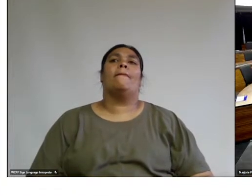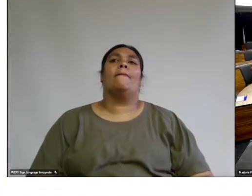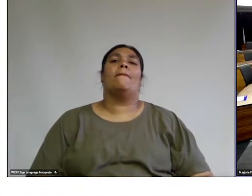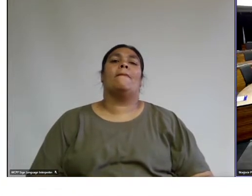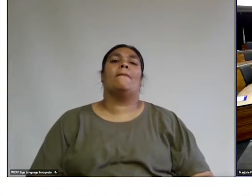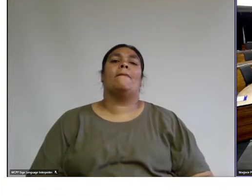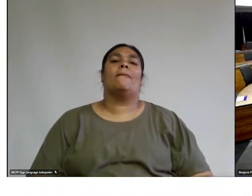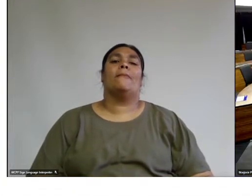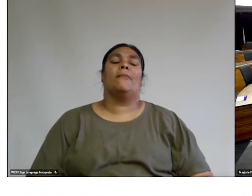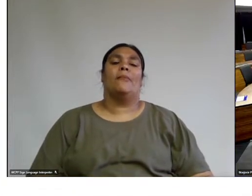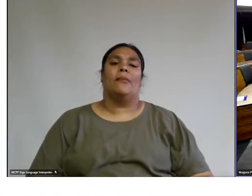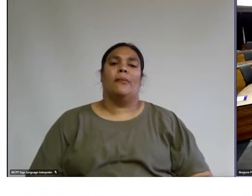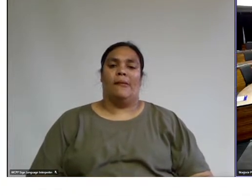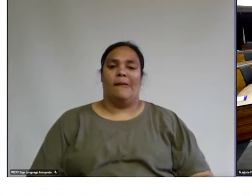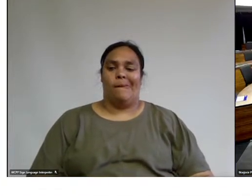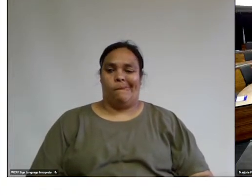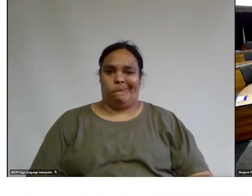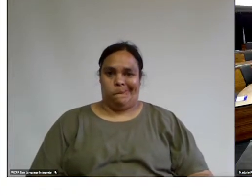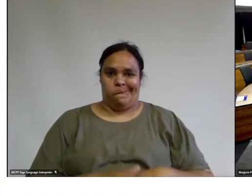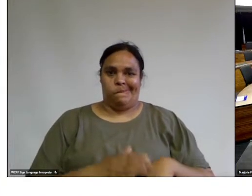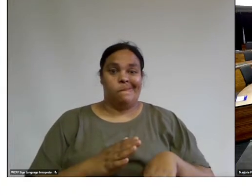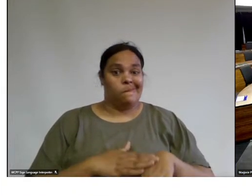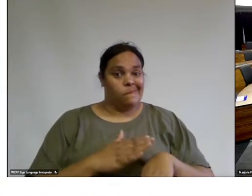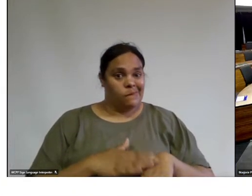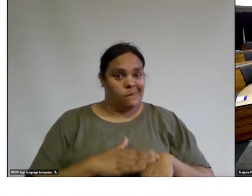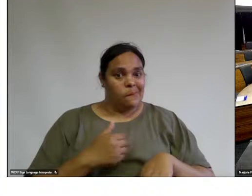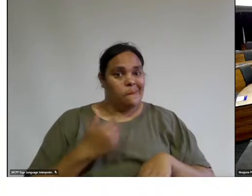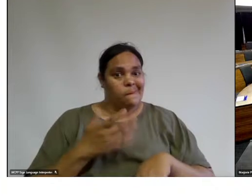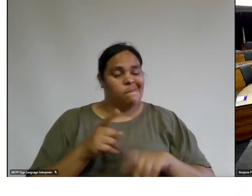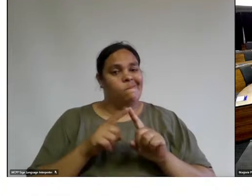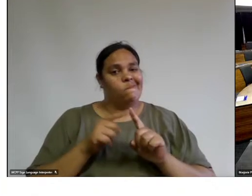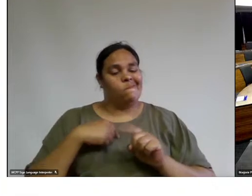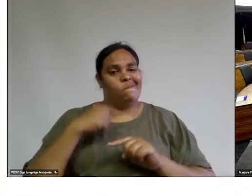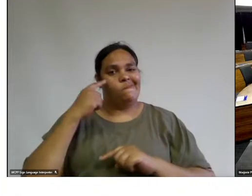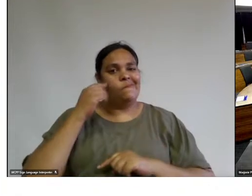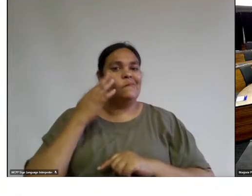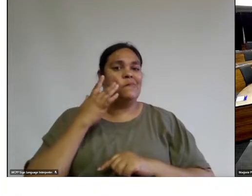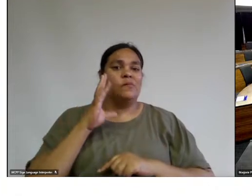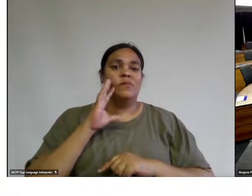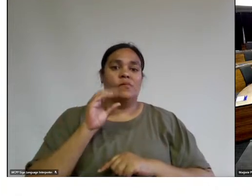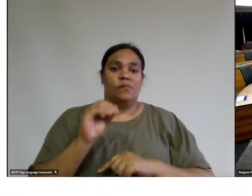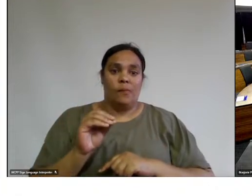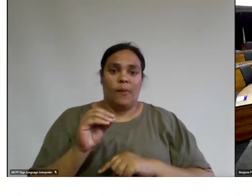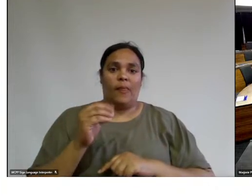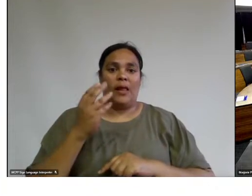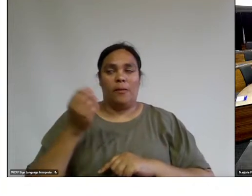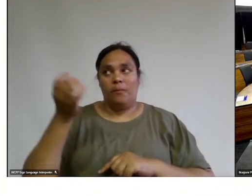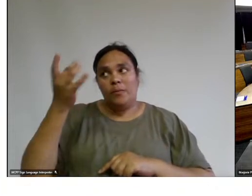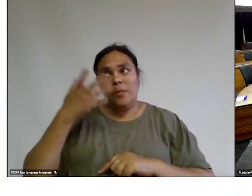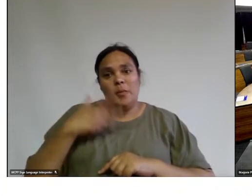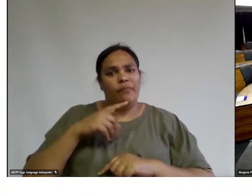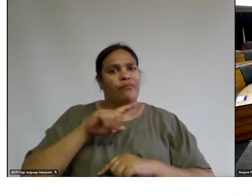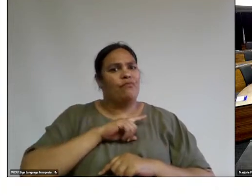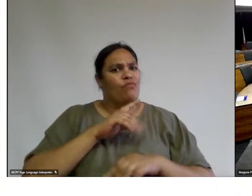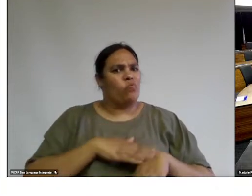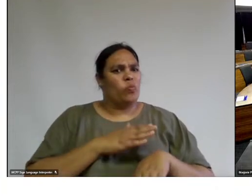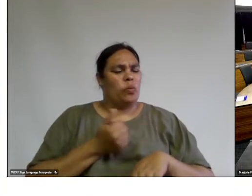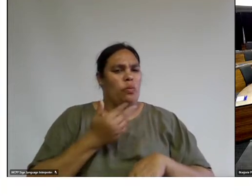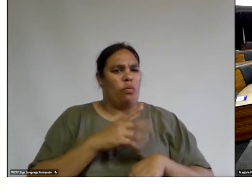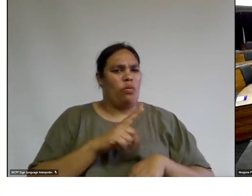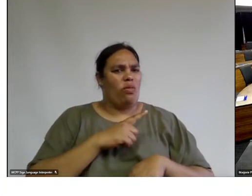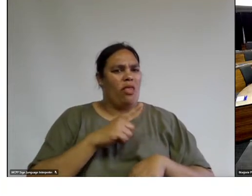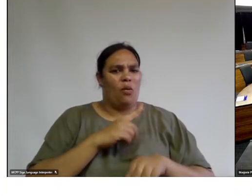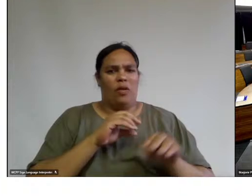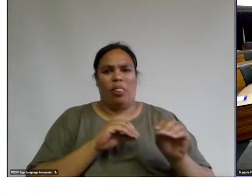Now, it was late at some point. I think when I asked, it will be good to have an indication as to why it was late. What were